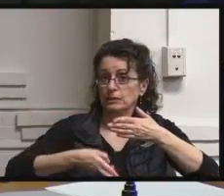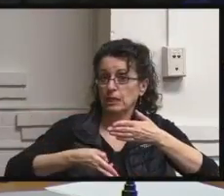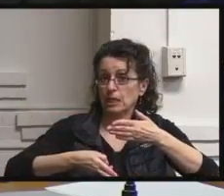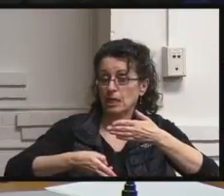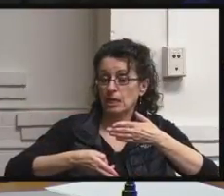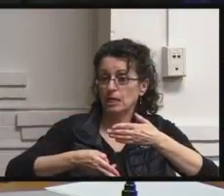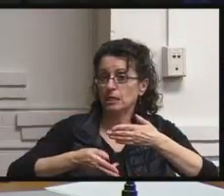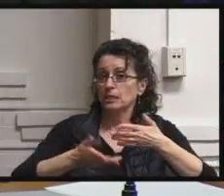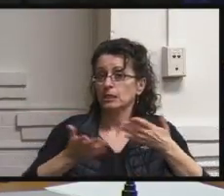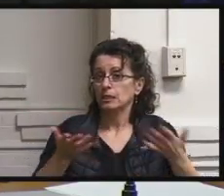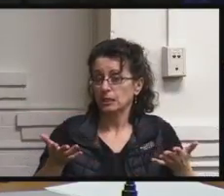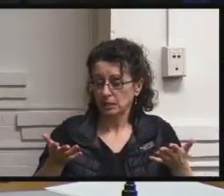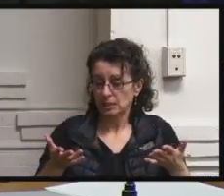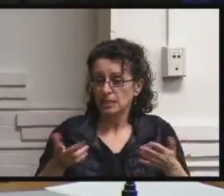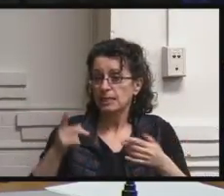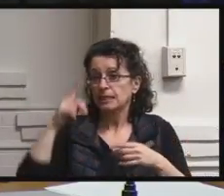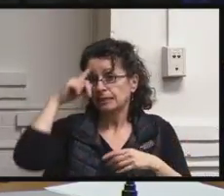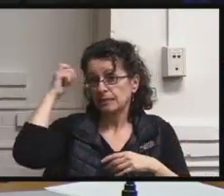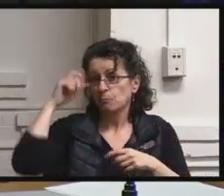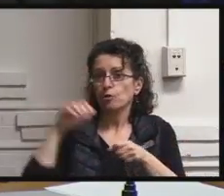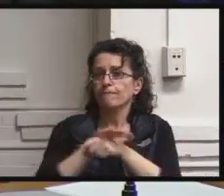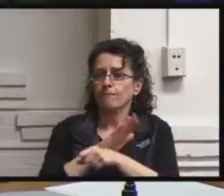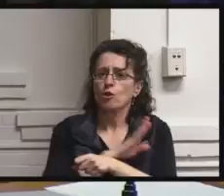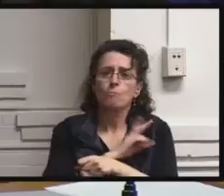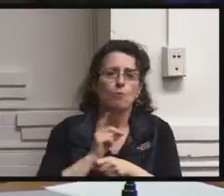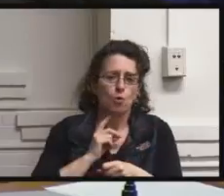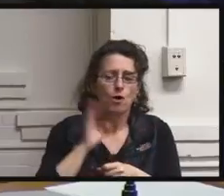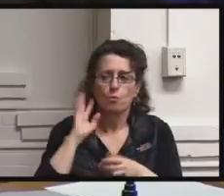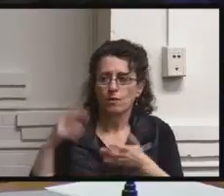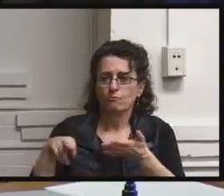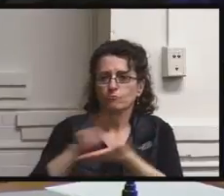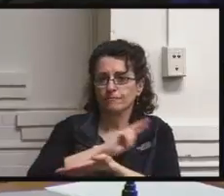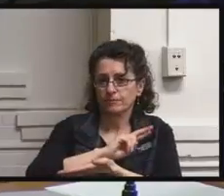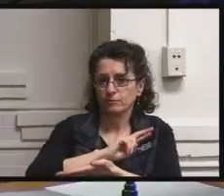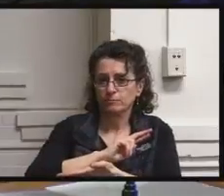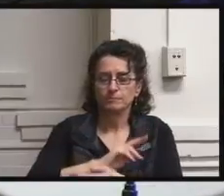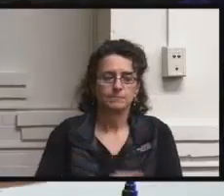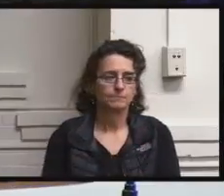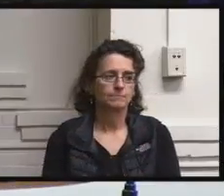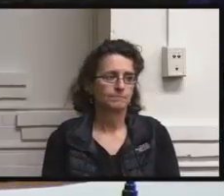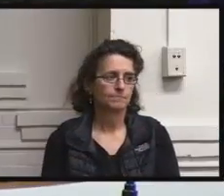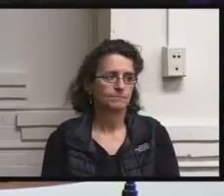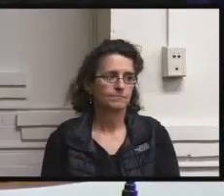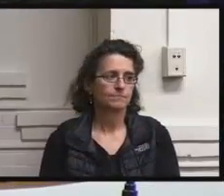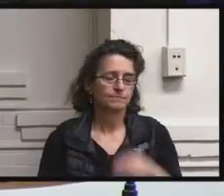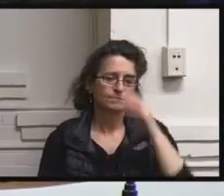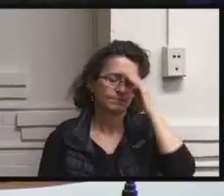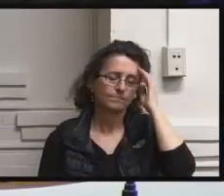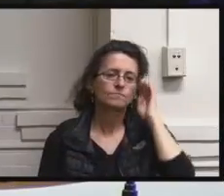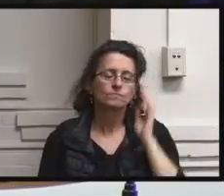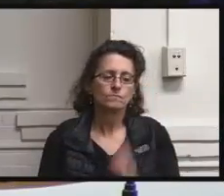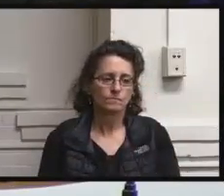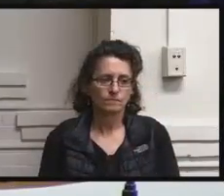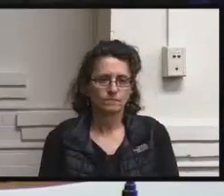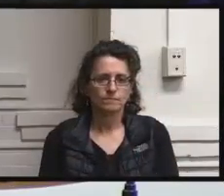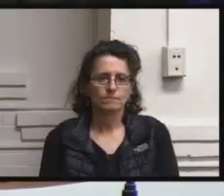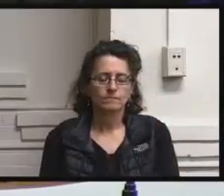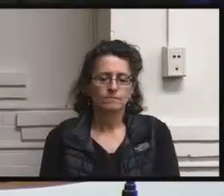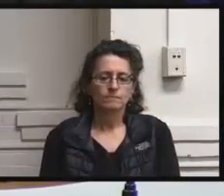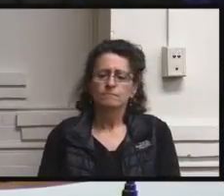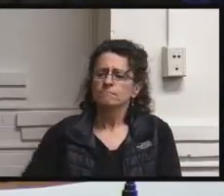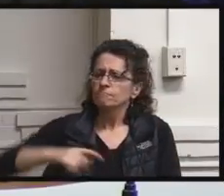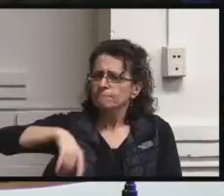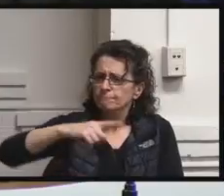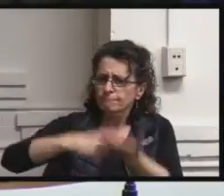to review next summer by the full Board of Supervisors. One point that was made during the discussion was, just because there's five voting